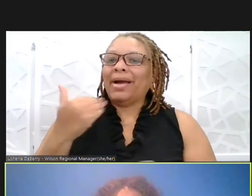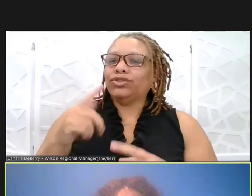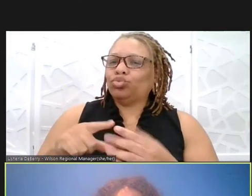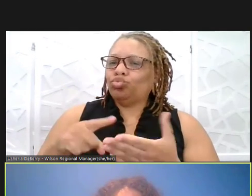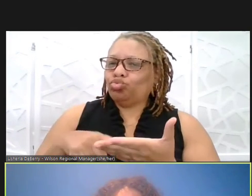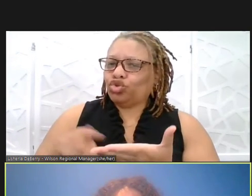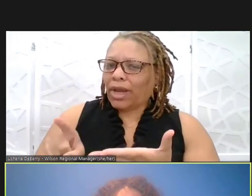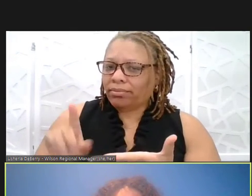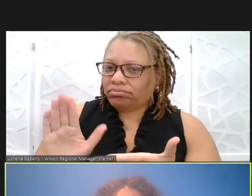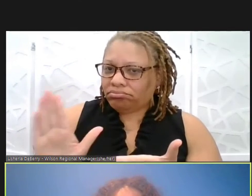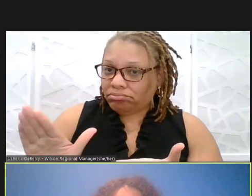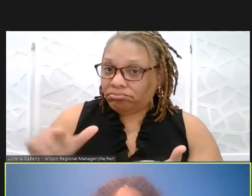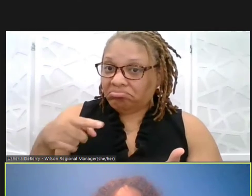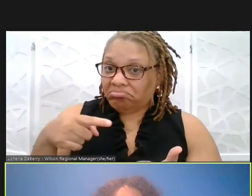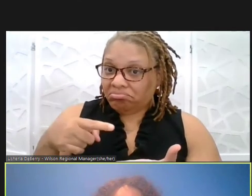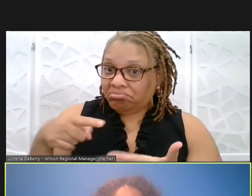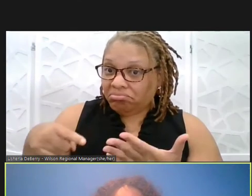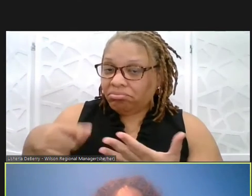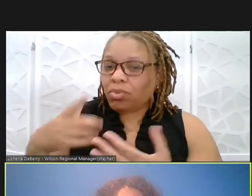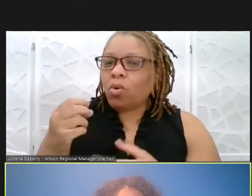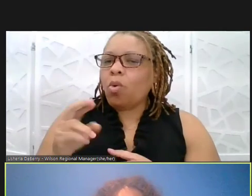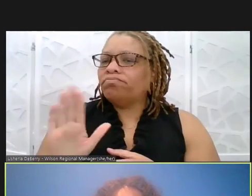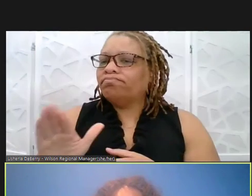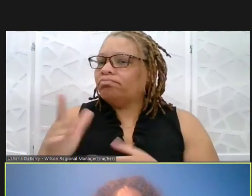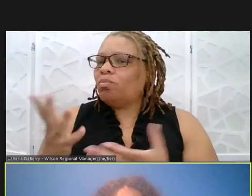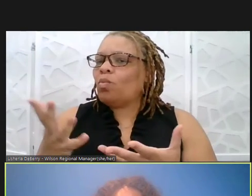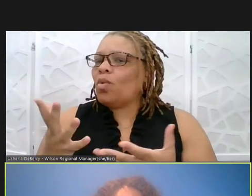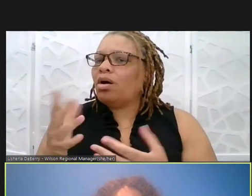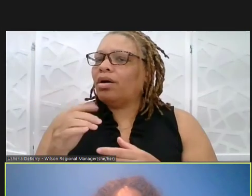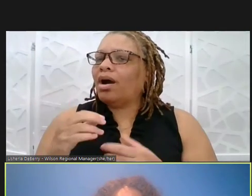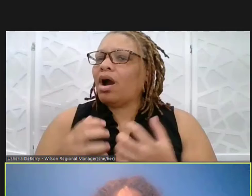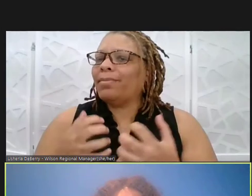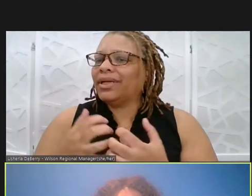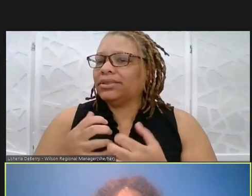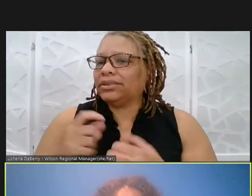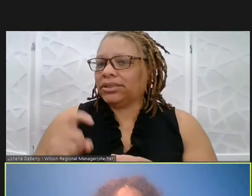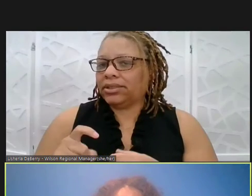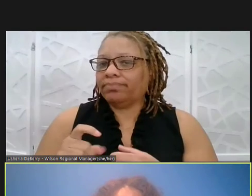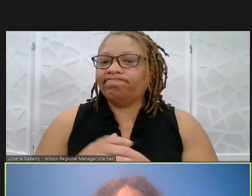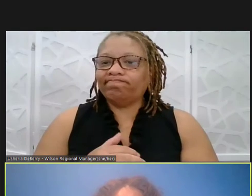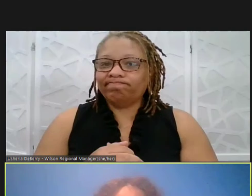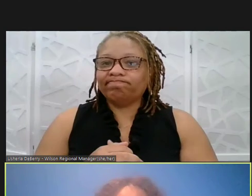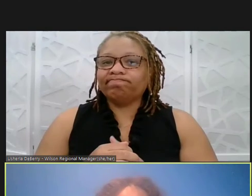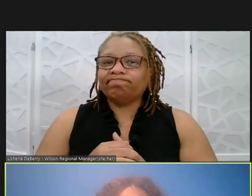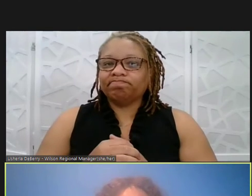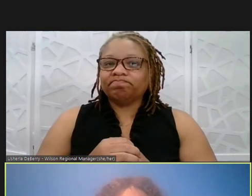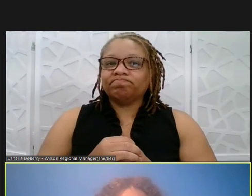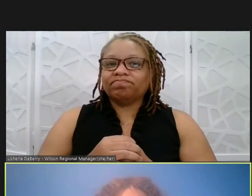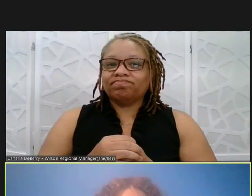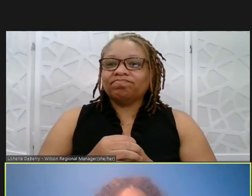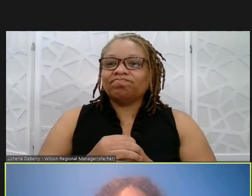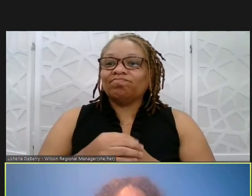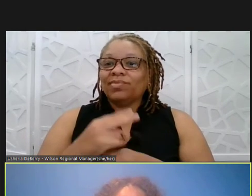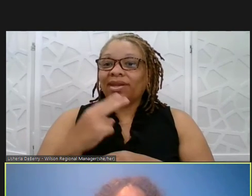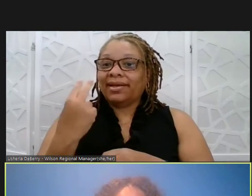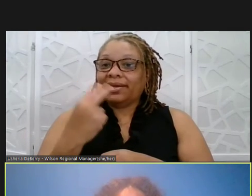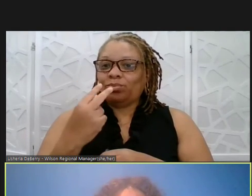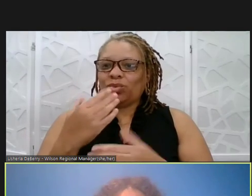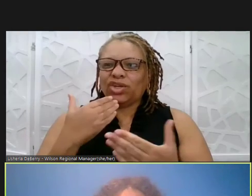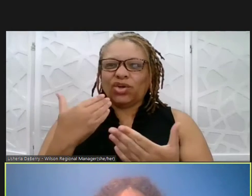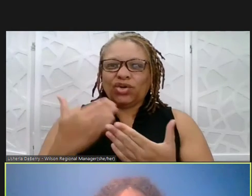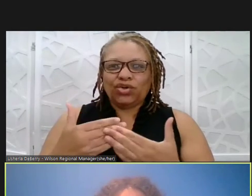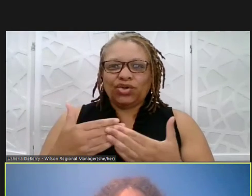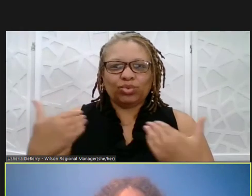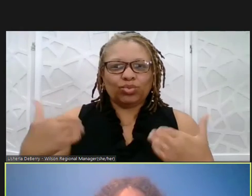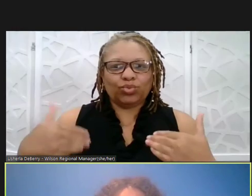populations. So it is always great to check in with that individual to find out what kind of accommodation is needed.